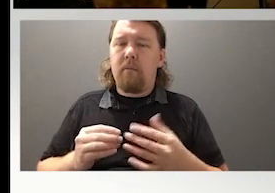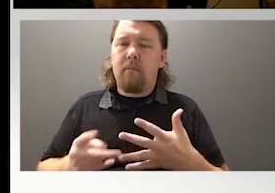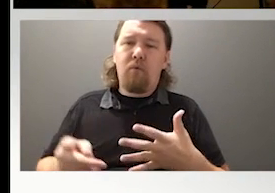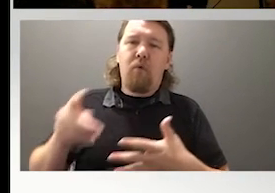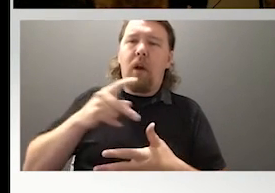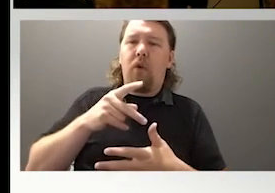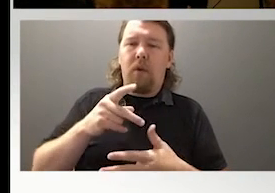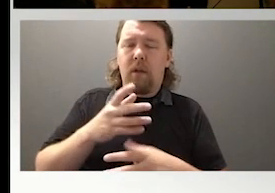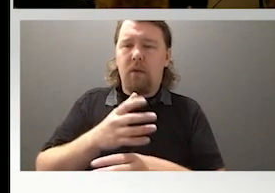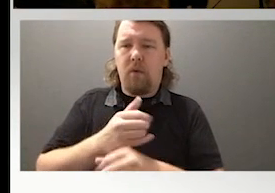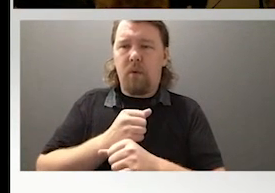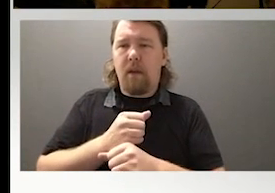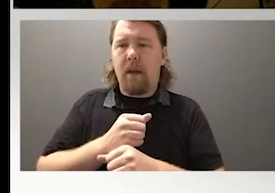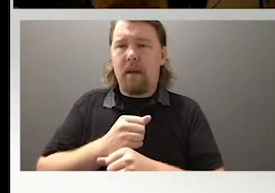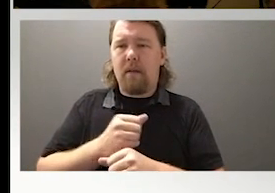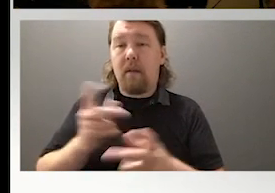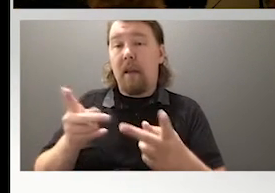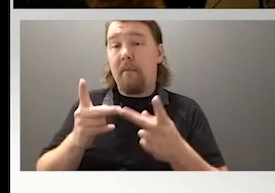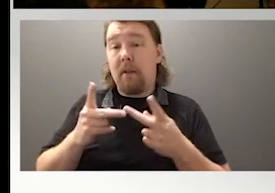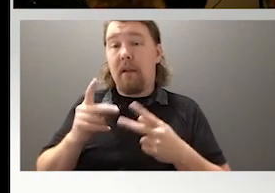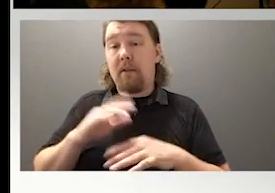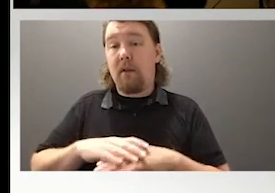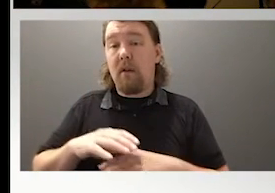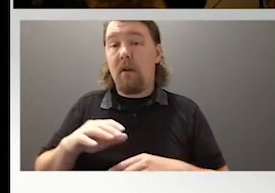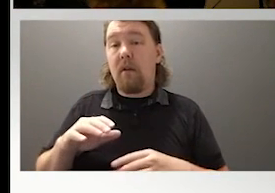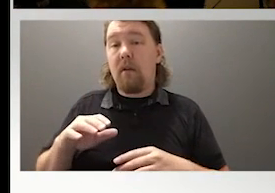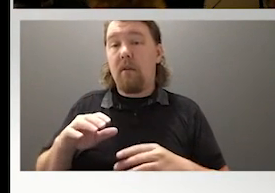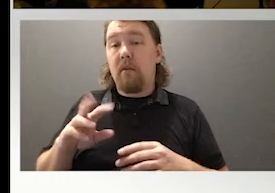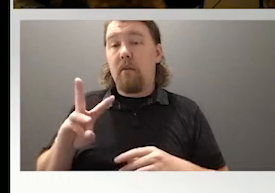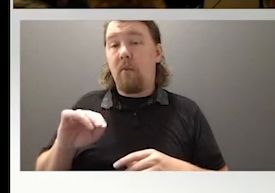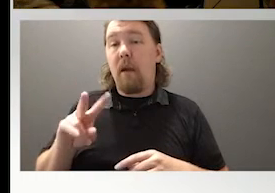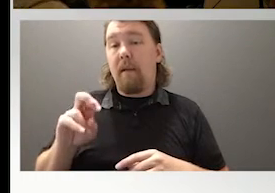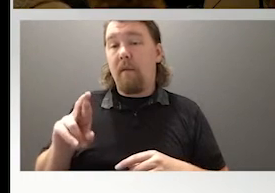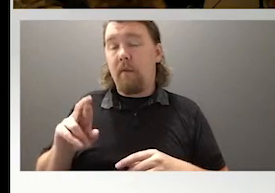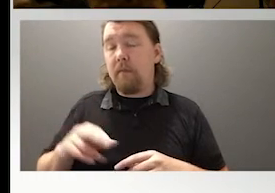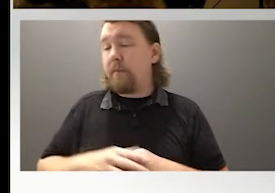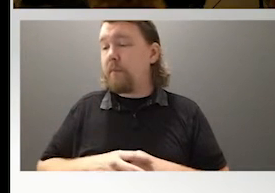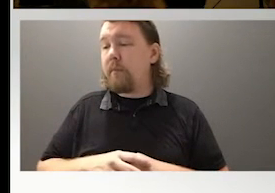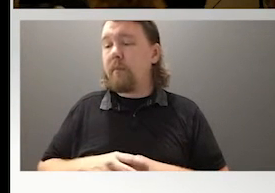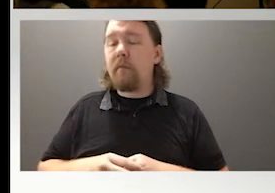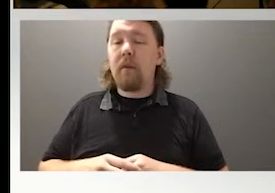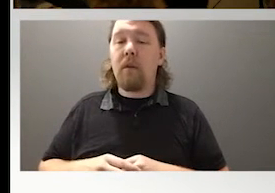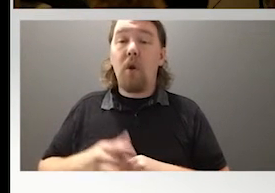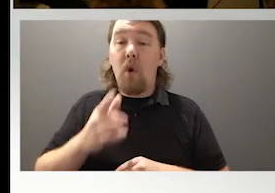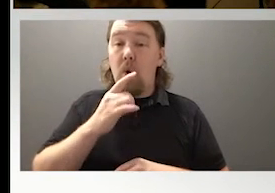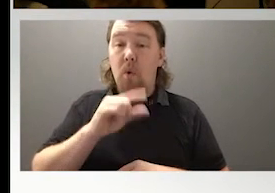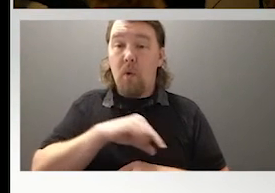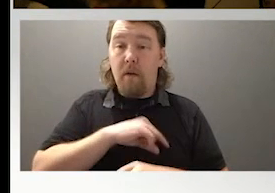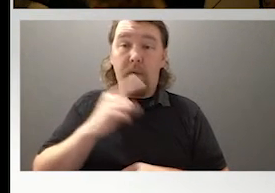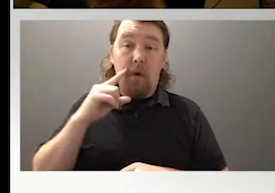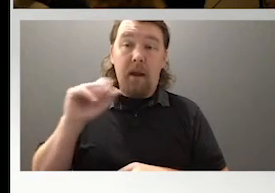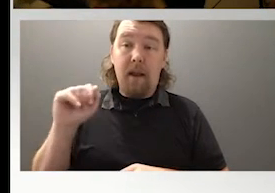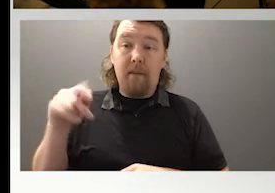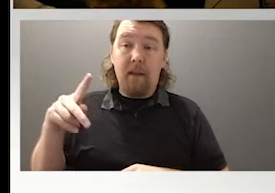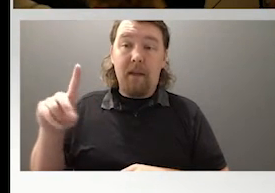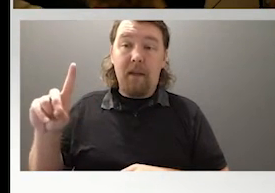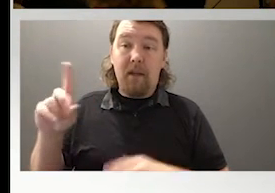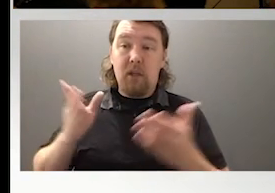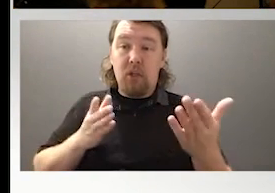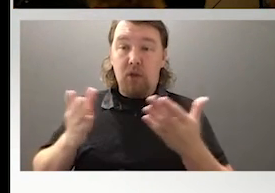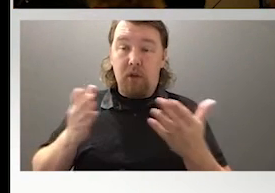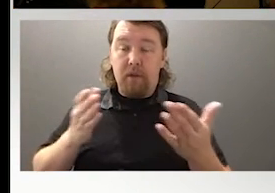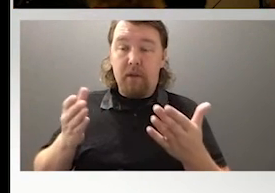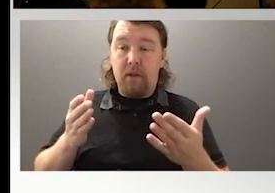receive a spot on the waiver. So applicants who are determined to be eligible for APD